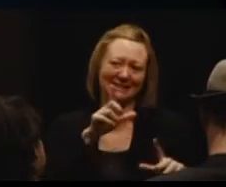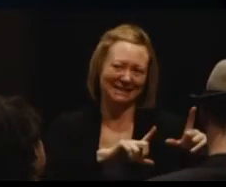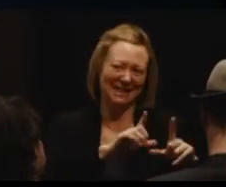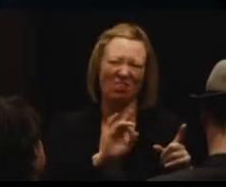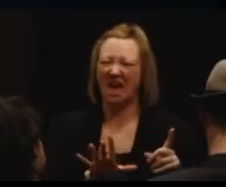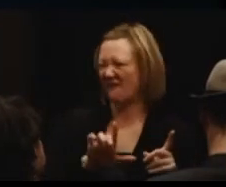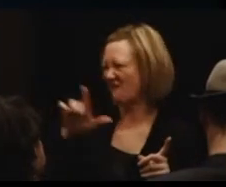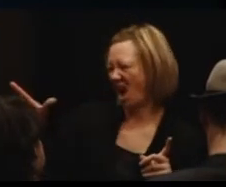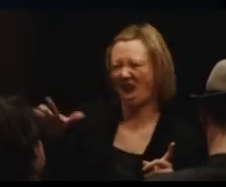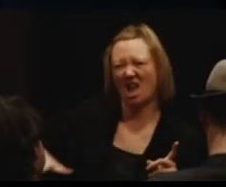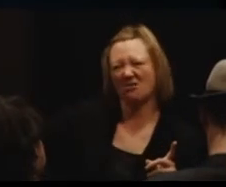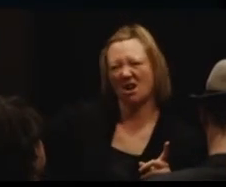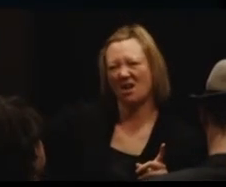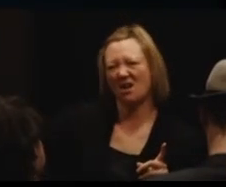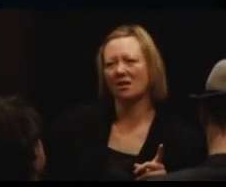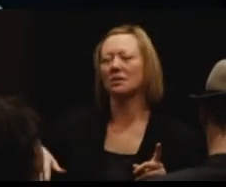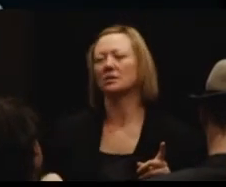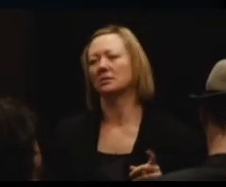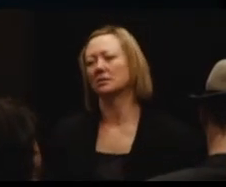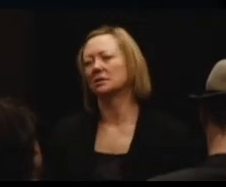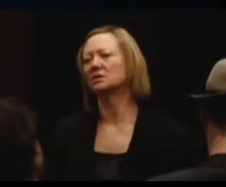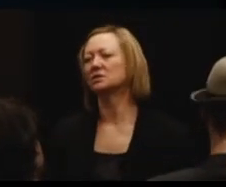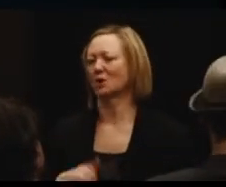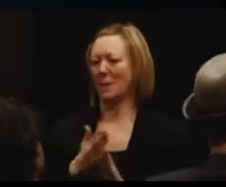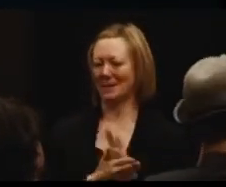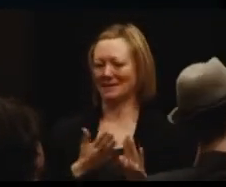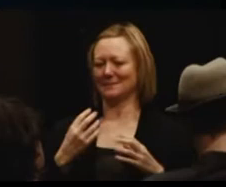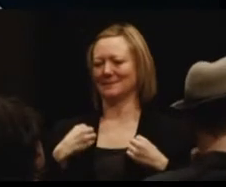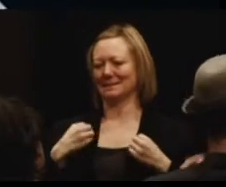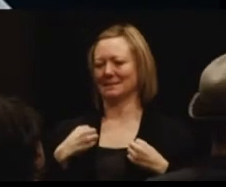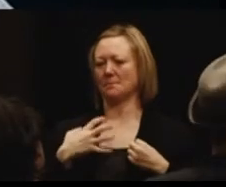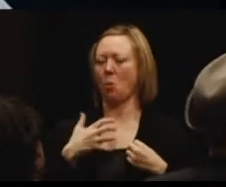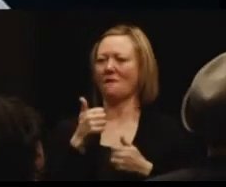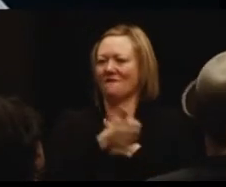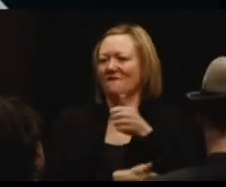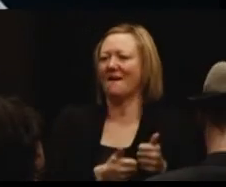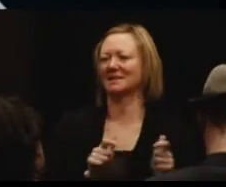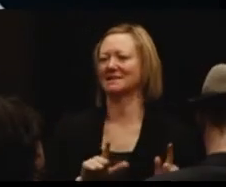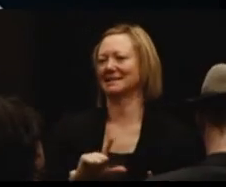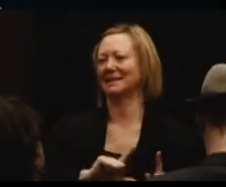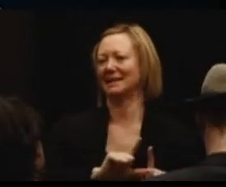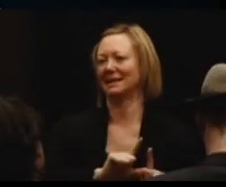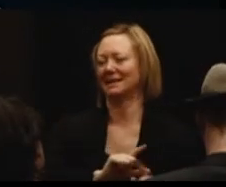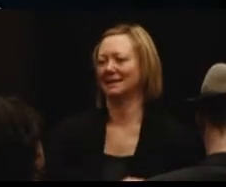Therefore, firms are more likely to begin and set up in cities.